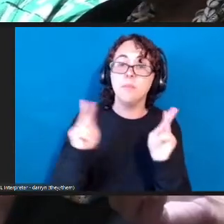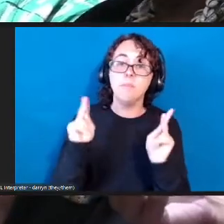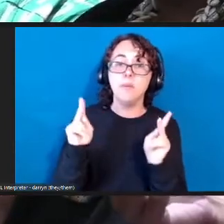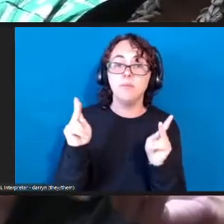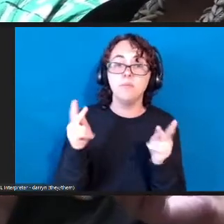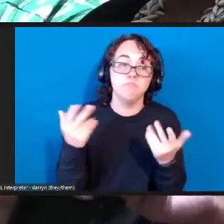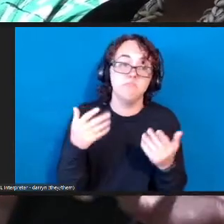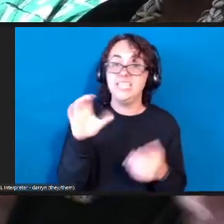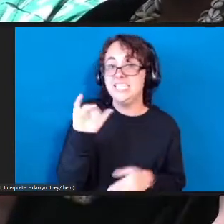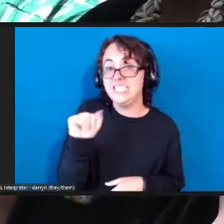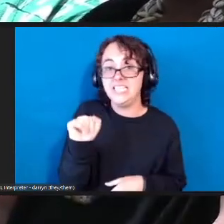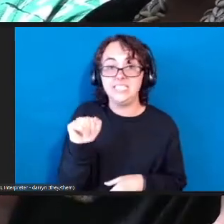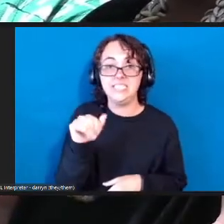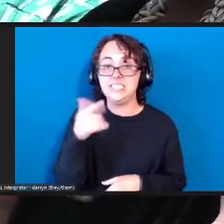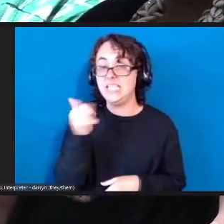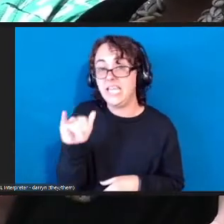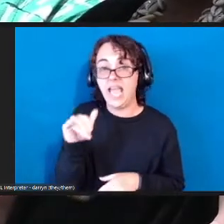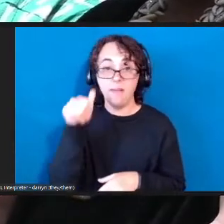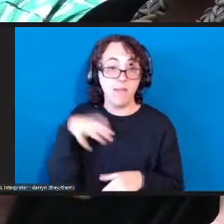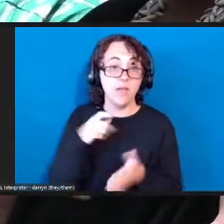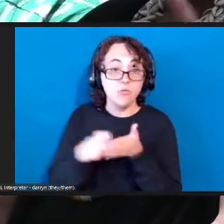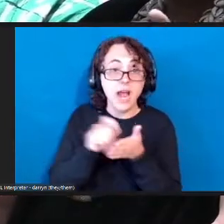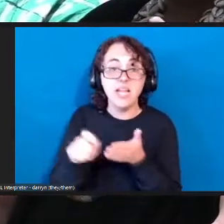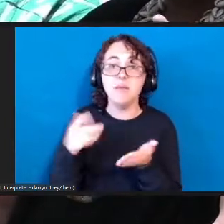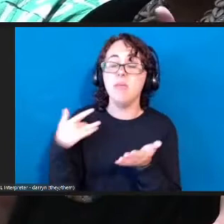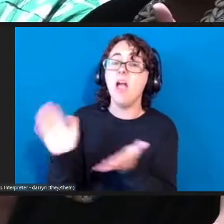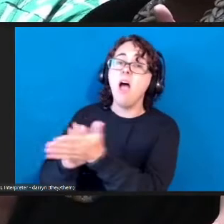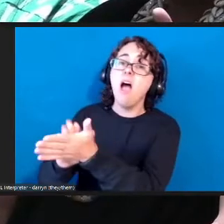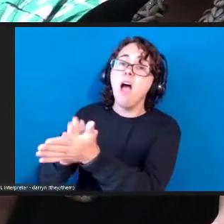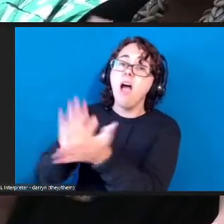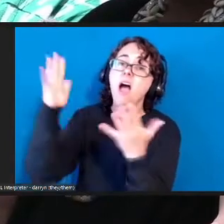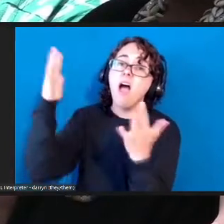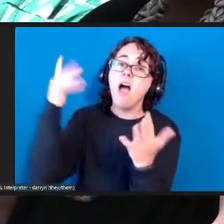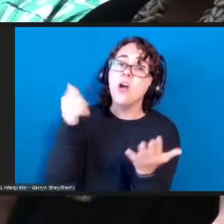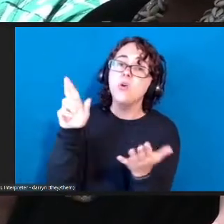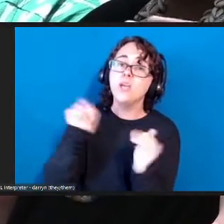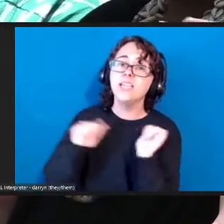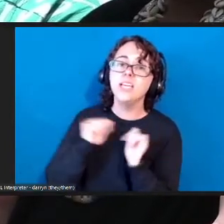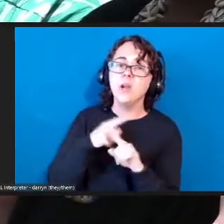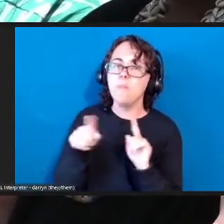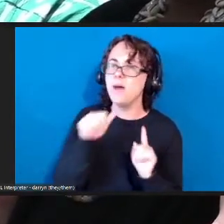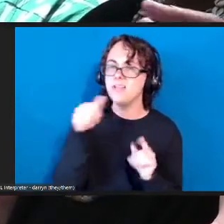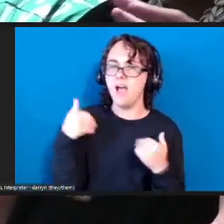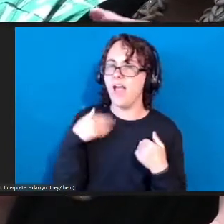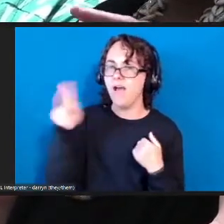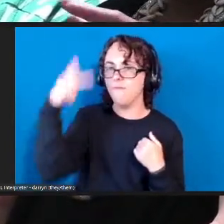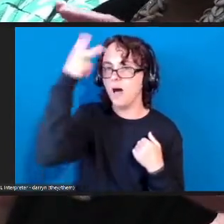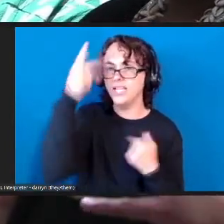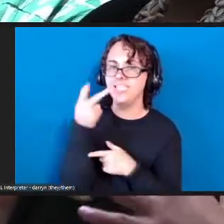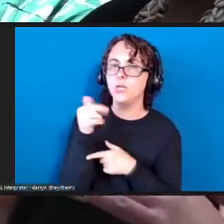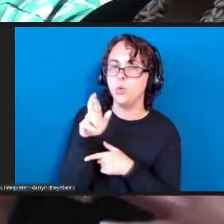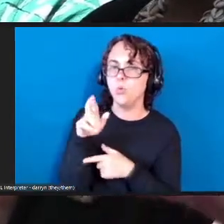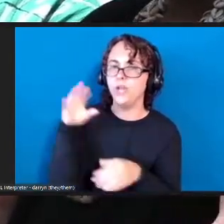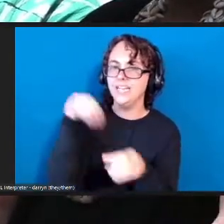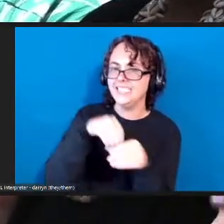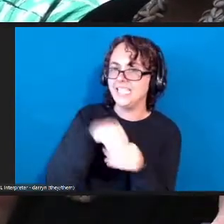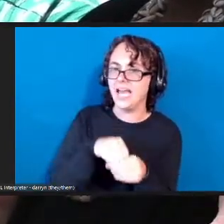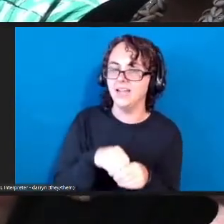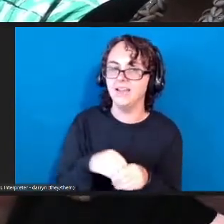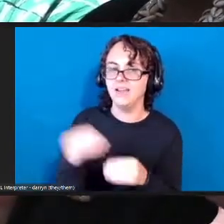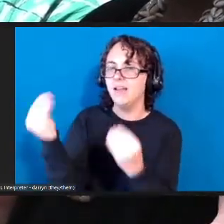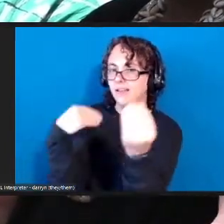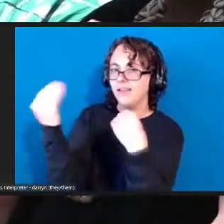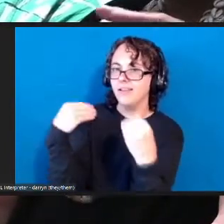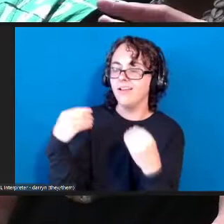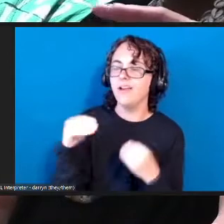work, but not necessarily always has the politics of queerness. And I see nods, thank you. I was like, oh, I'm